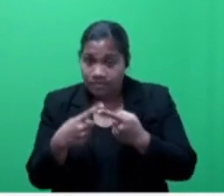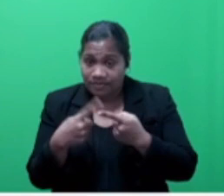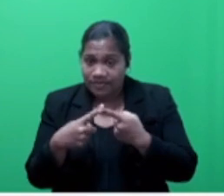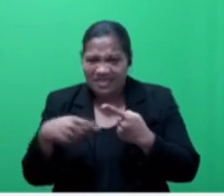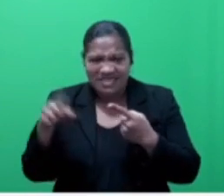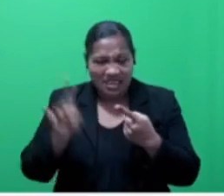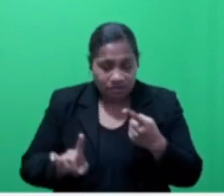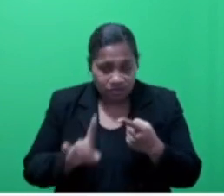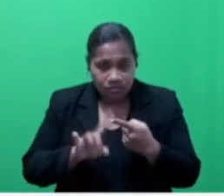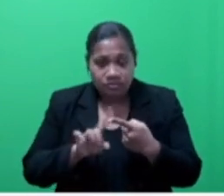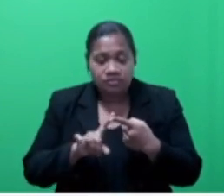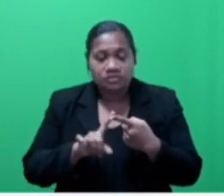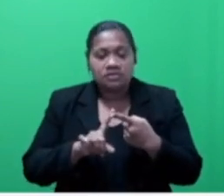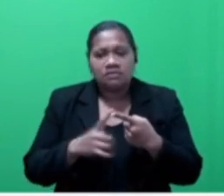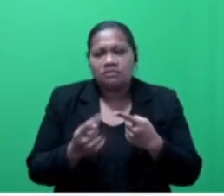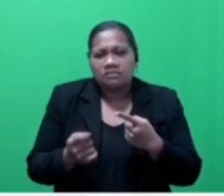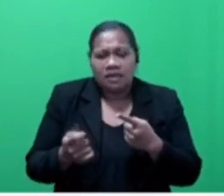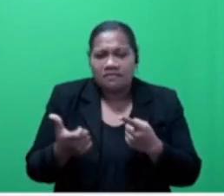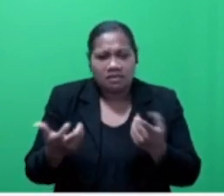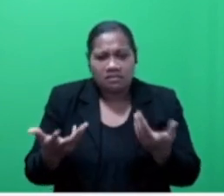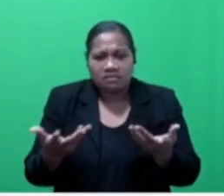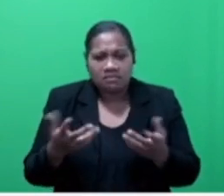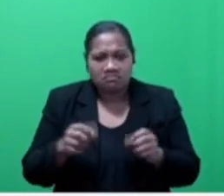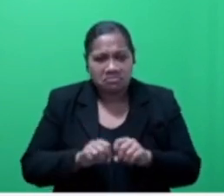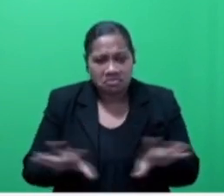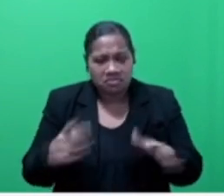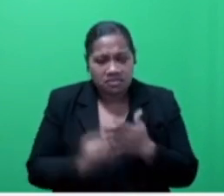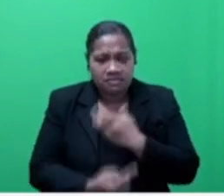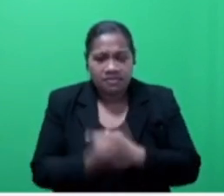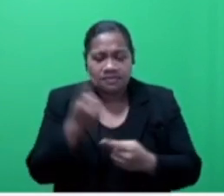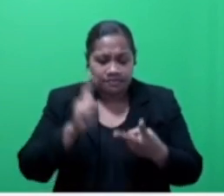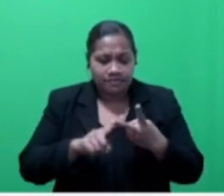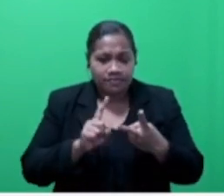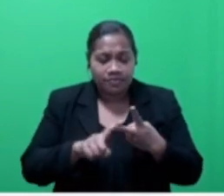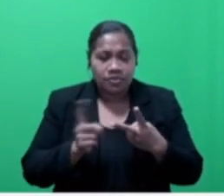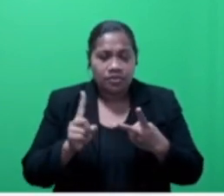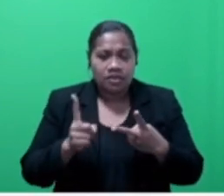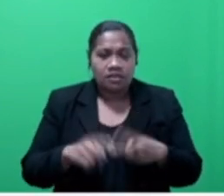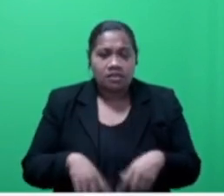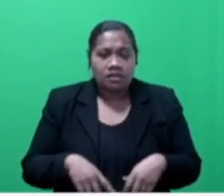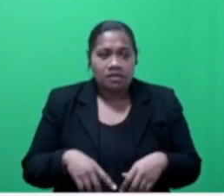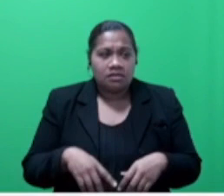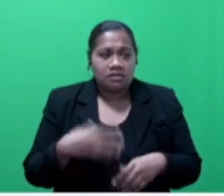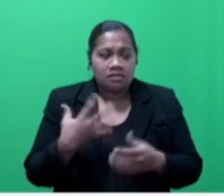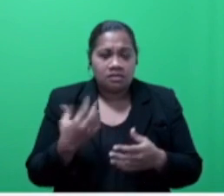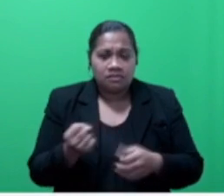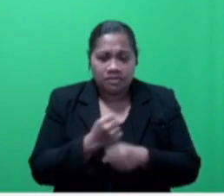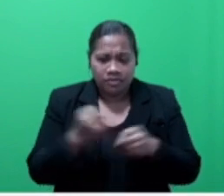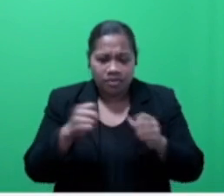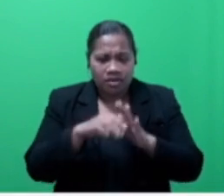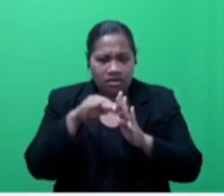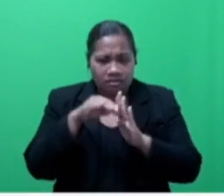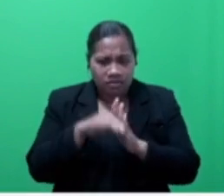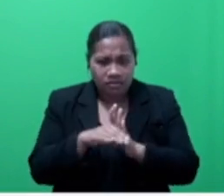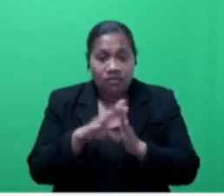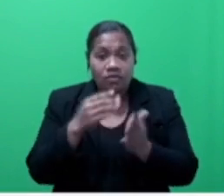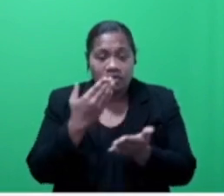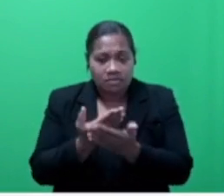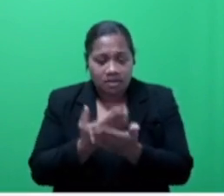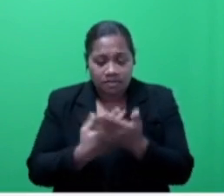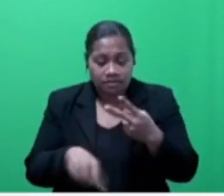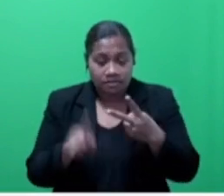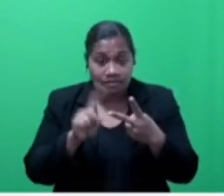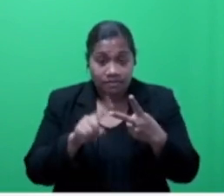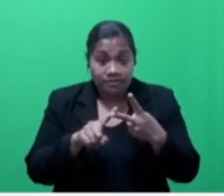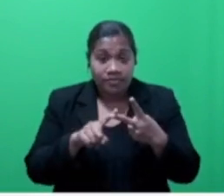further, even after the pandemic, eroding purchasing power and putting downward pressure on demand. Second, Ukraine's